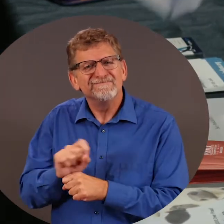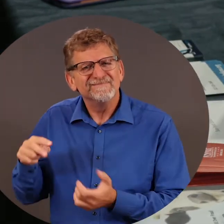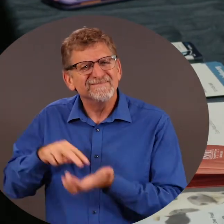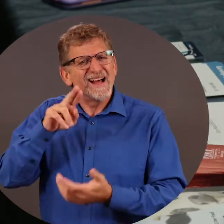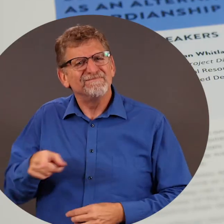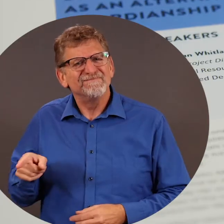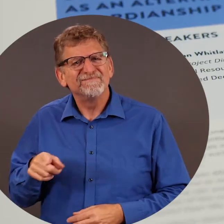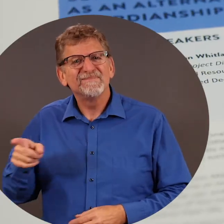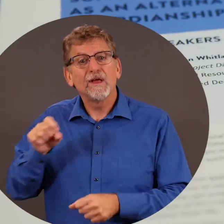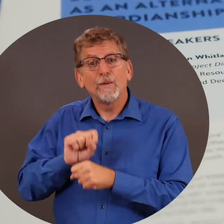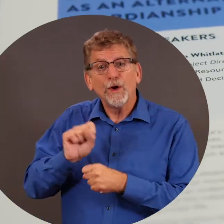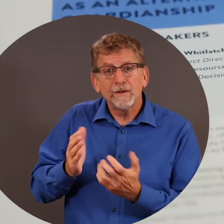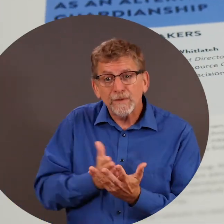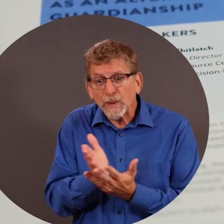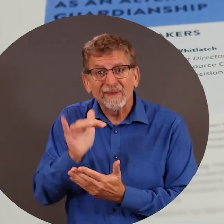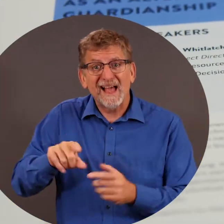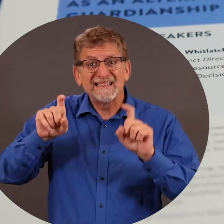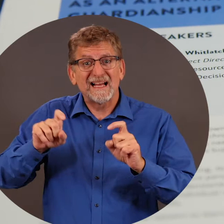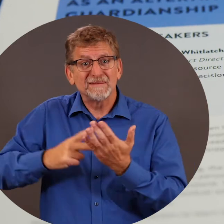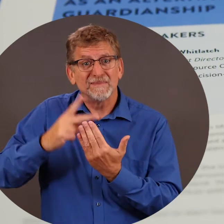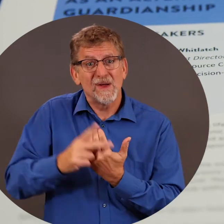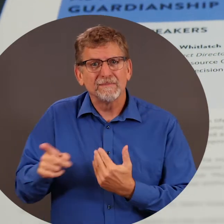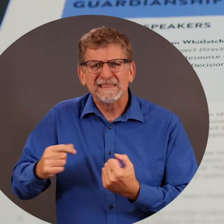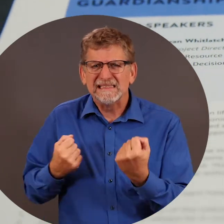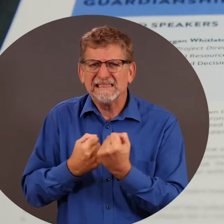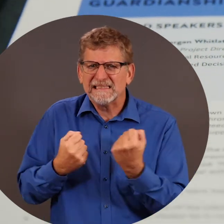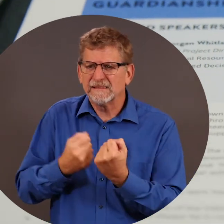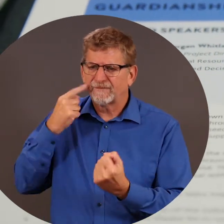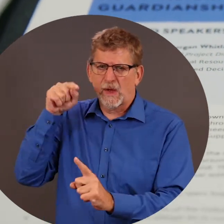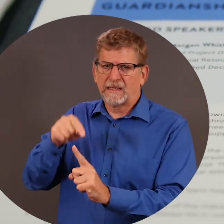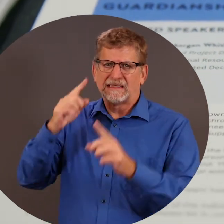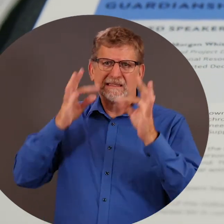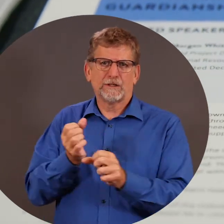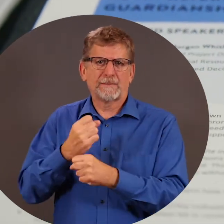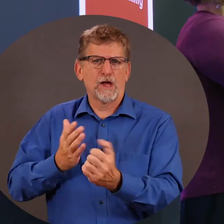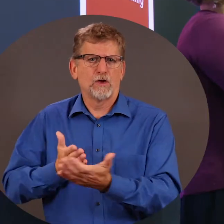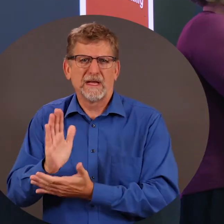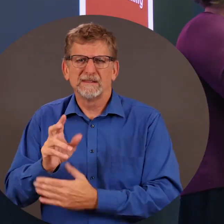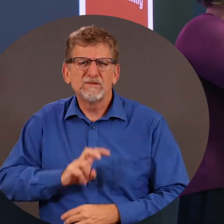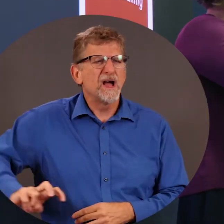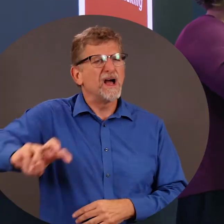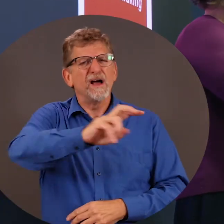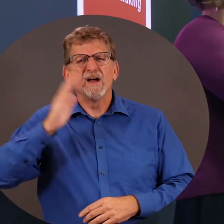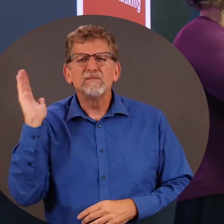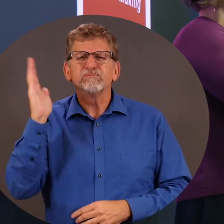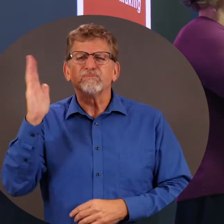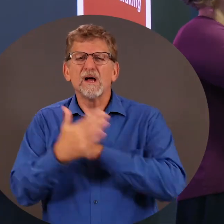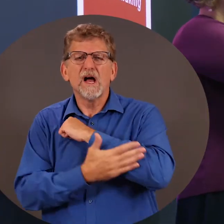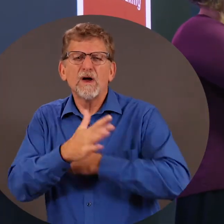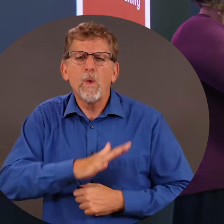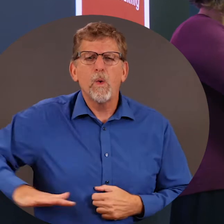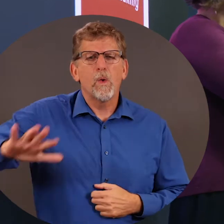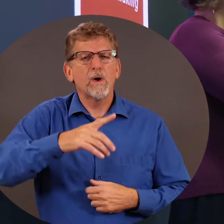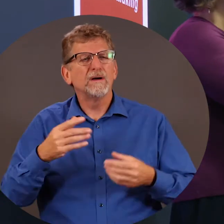working her way through the pilot program, she advocates for decision-making rights, traveling and speaking across the country. She's giving a